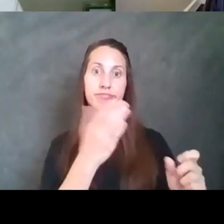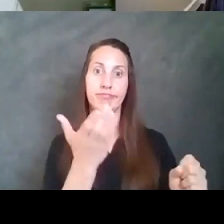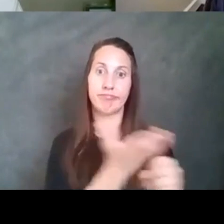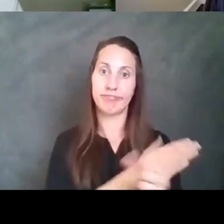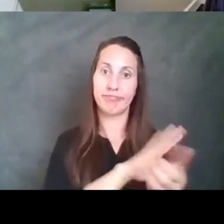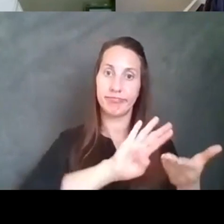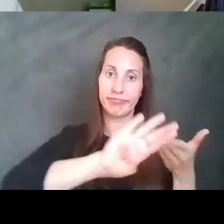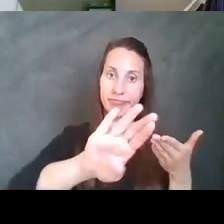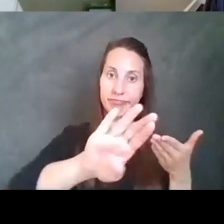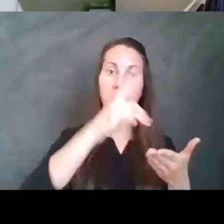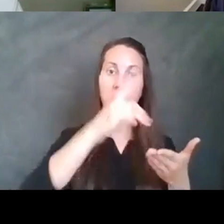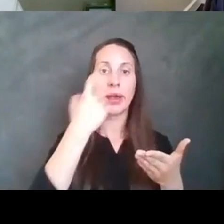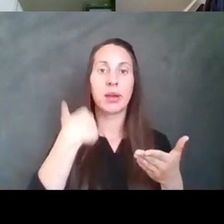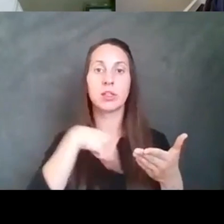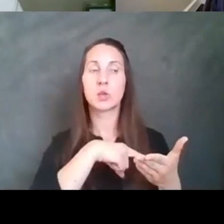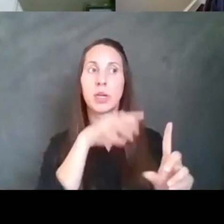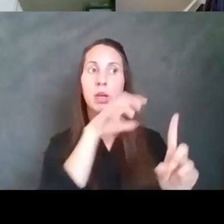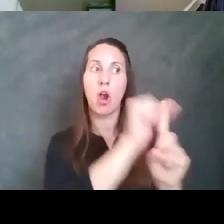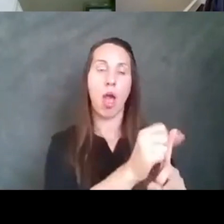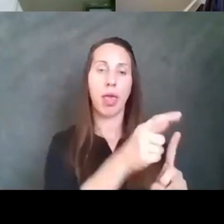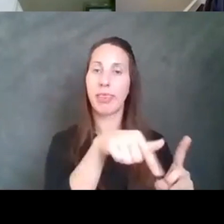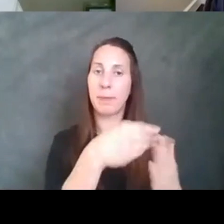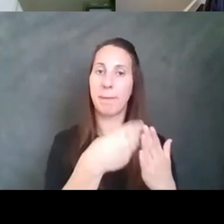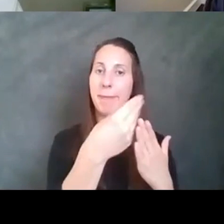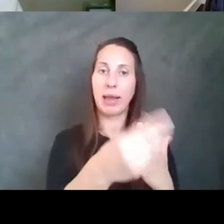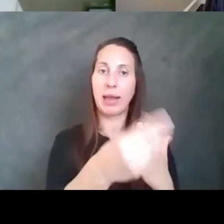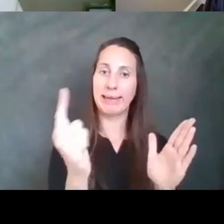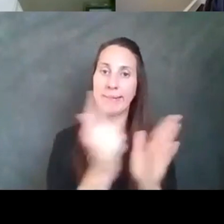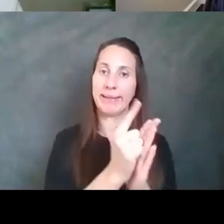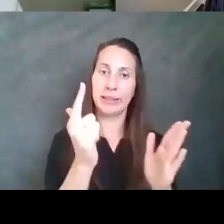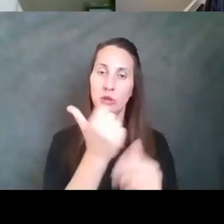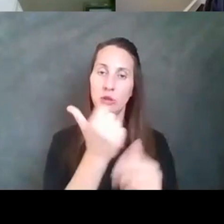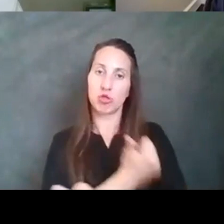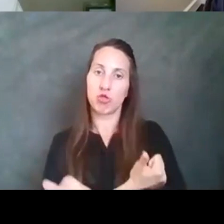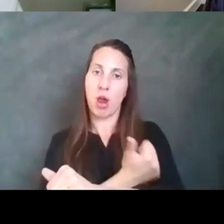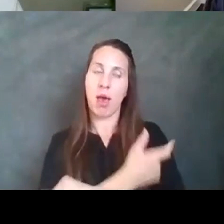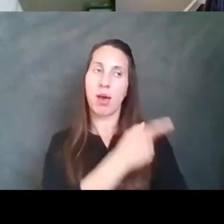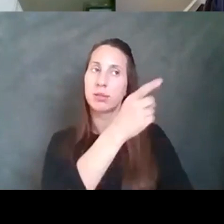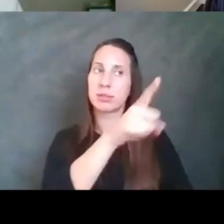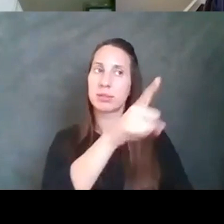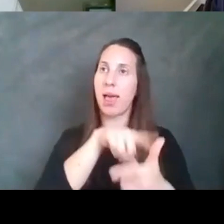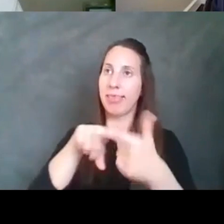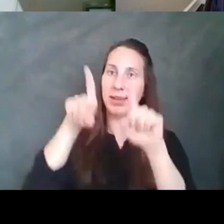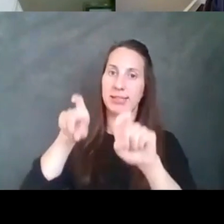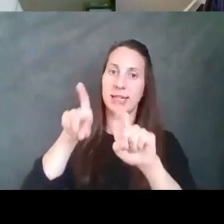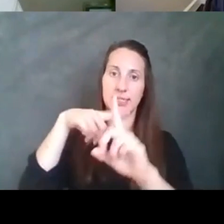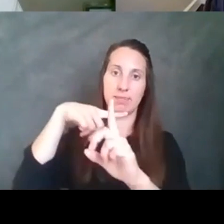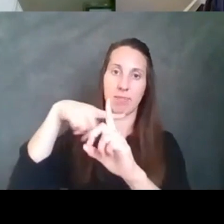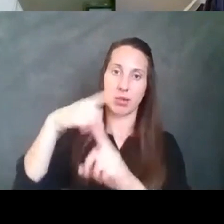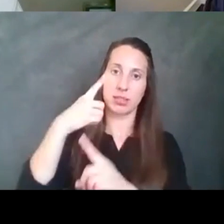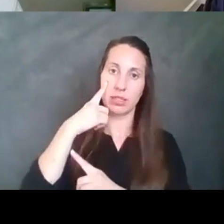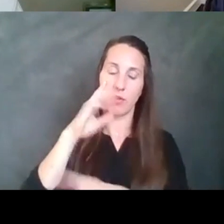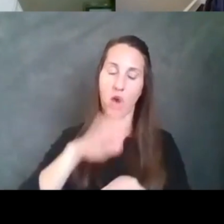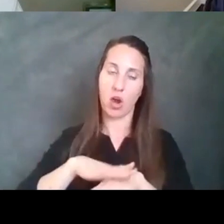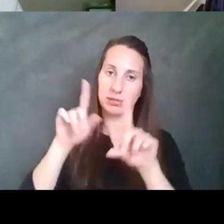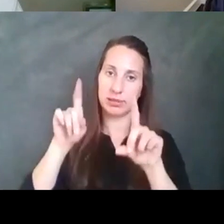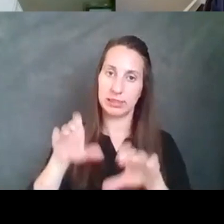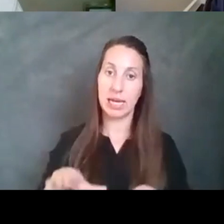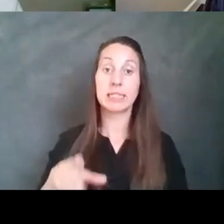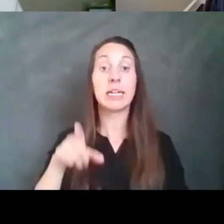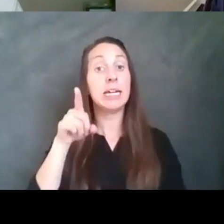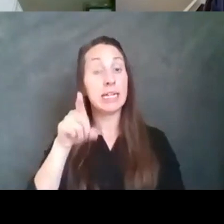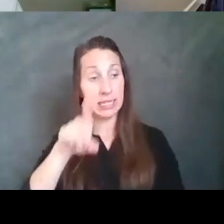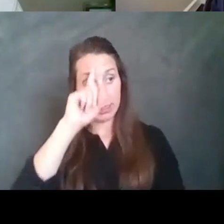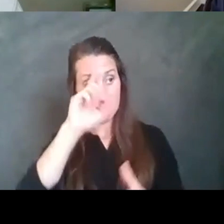illegal drugs on the black market and testing positive for them in a drug test, he believed that he should have the accommodation of